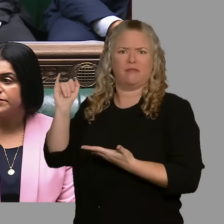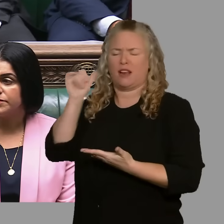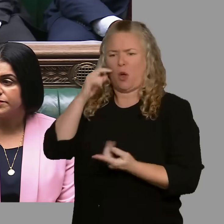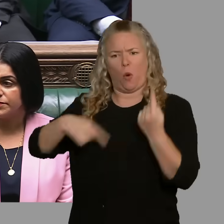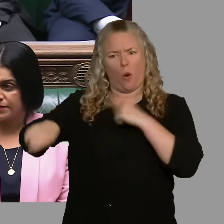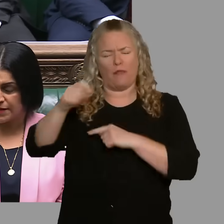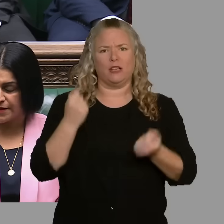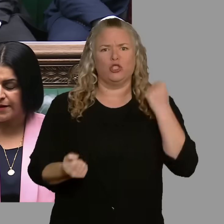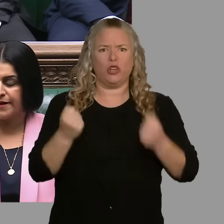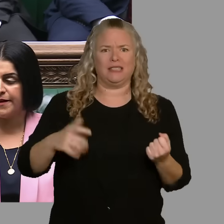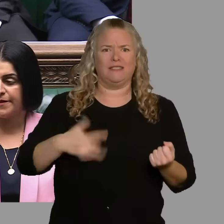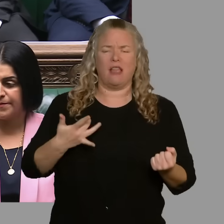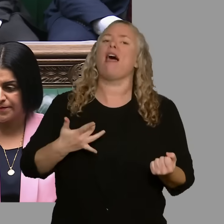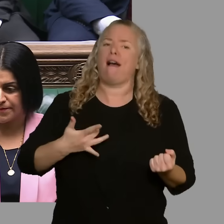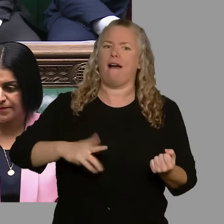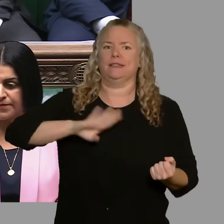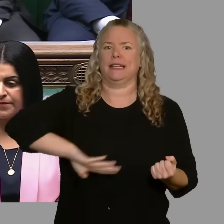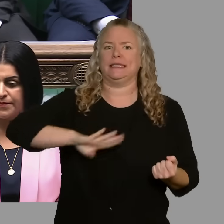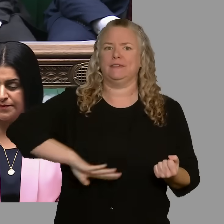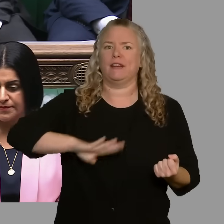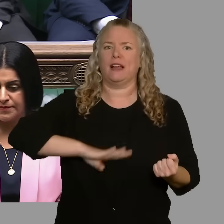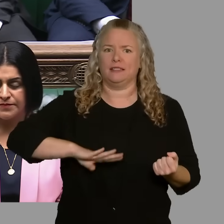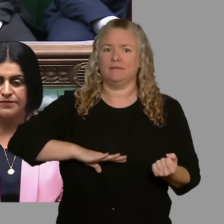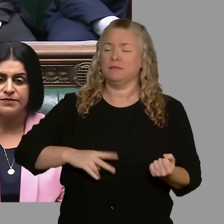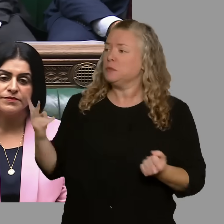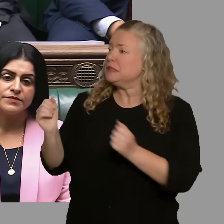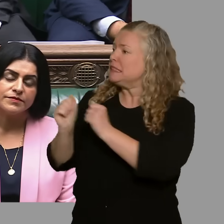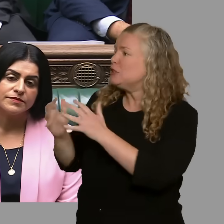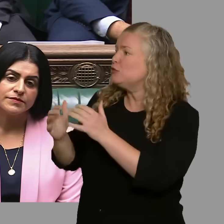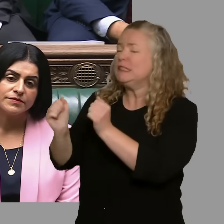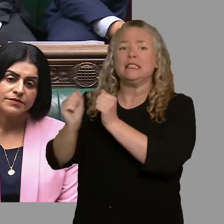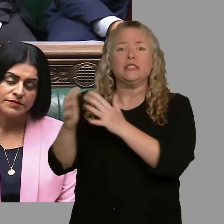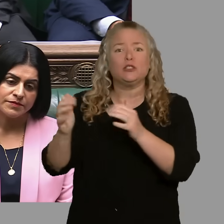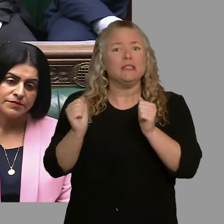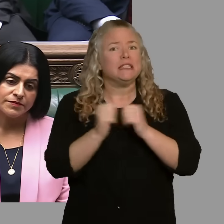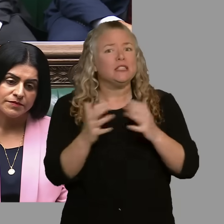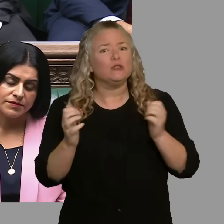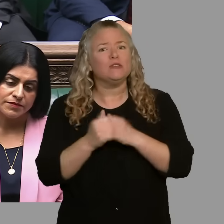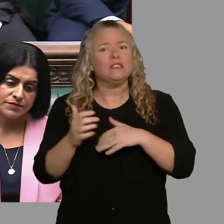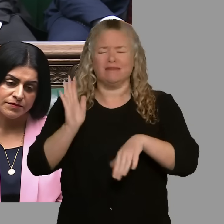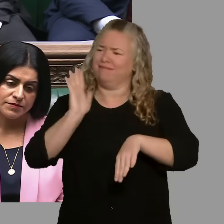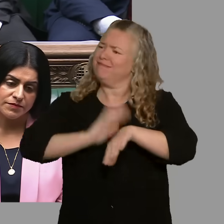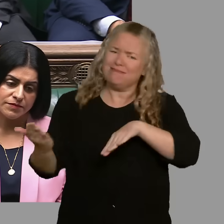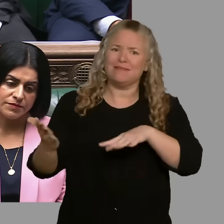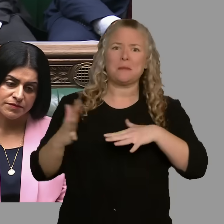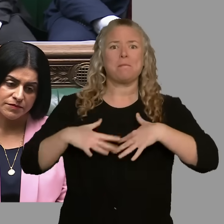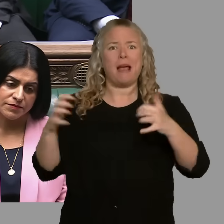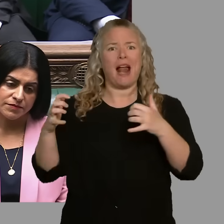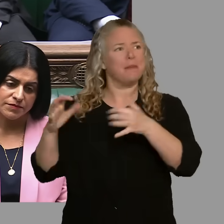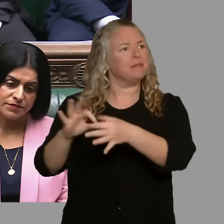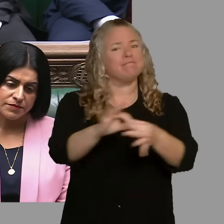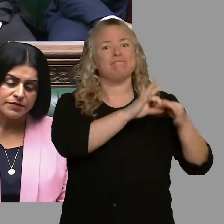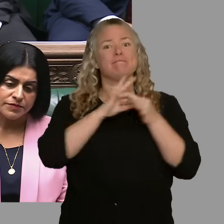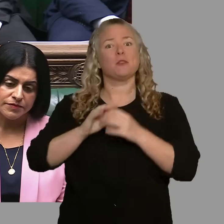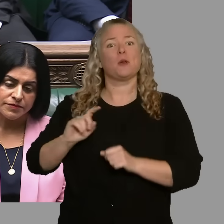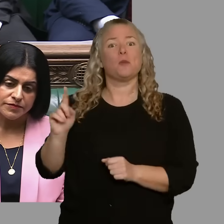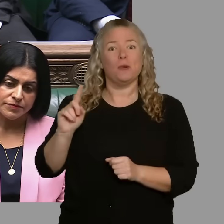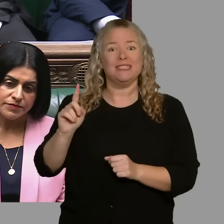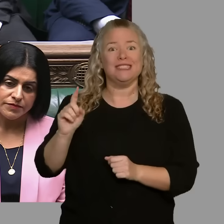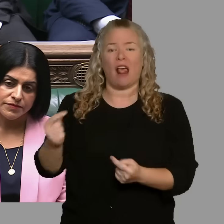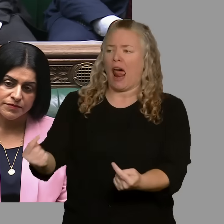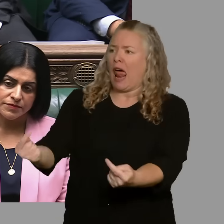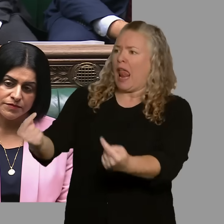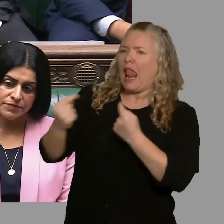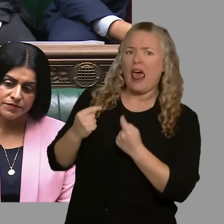against our democracy. Mr. Speaker, on that point, may I update the House on the China spy case?